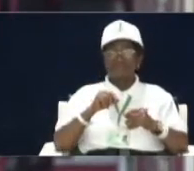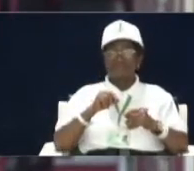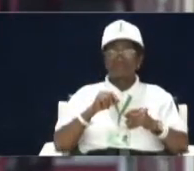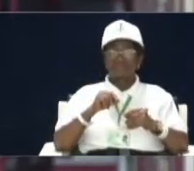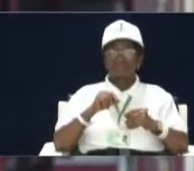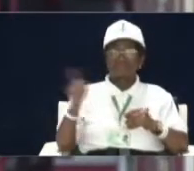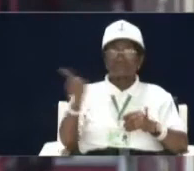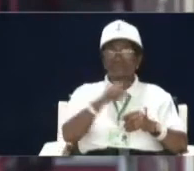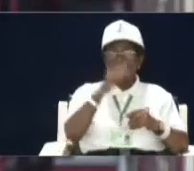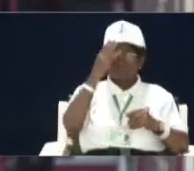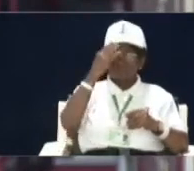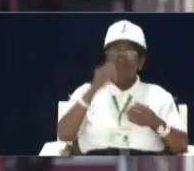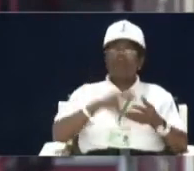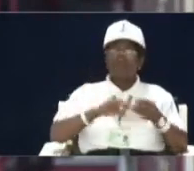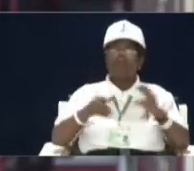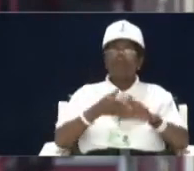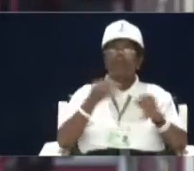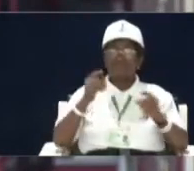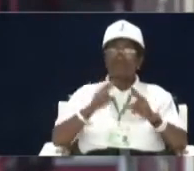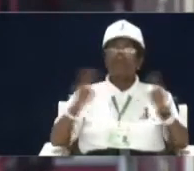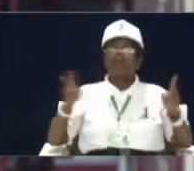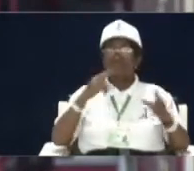you know the story very well